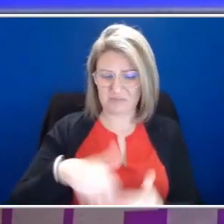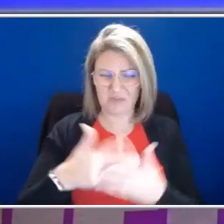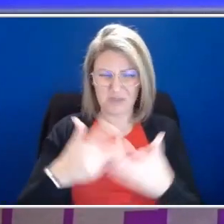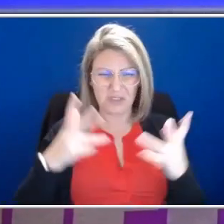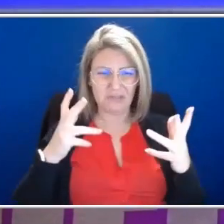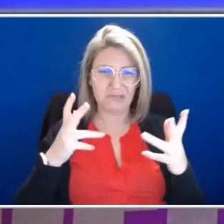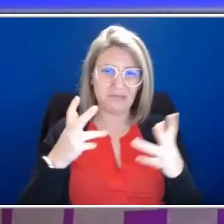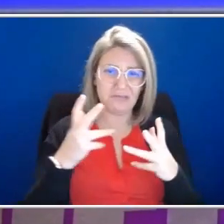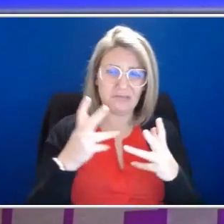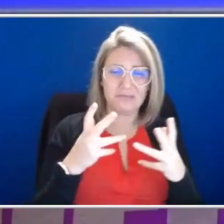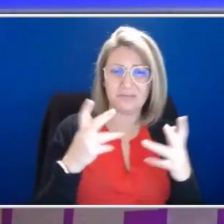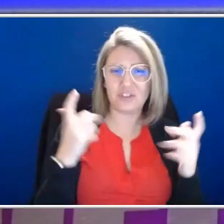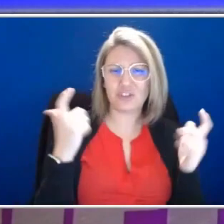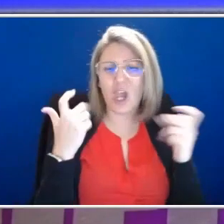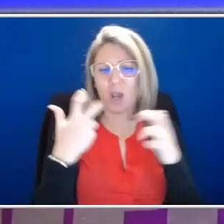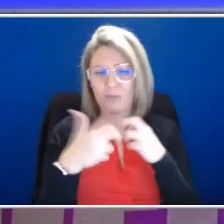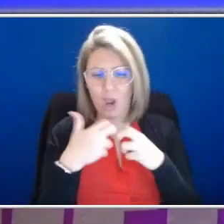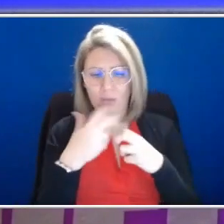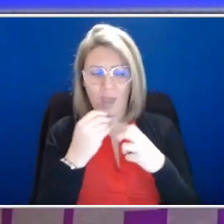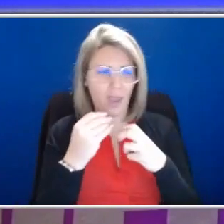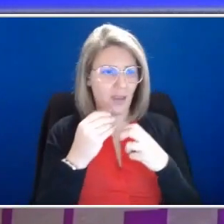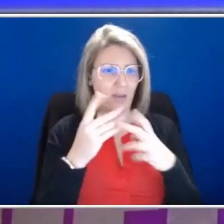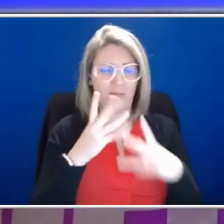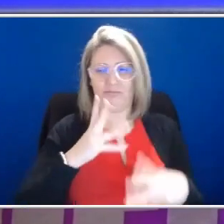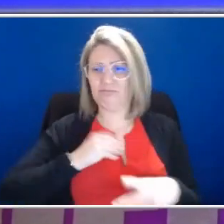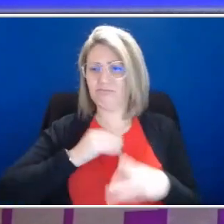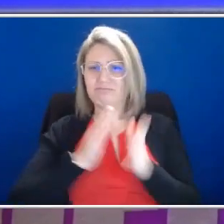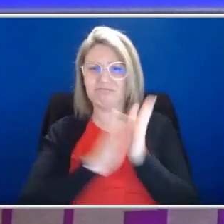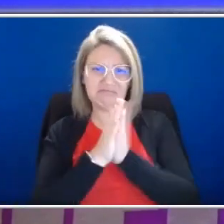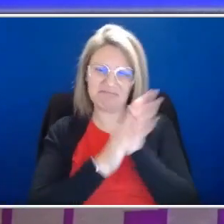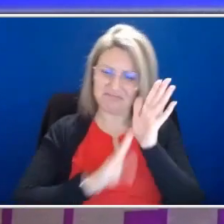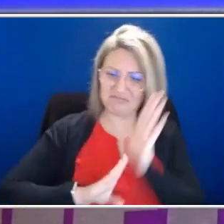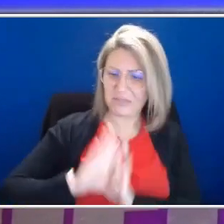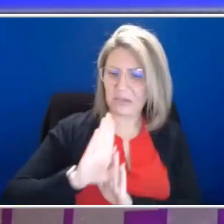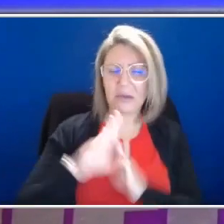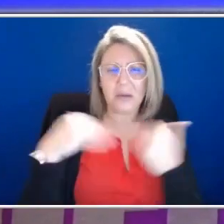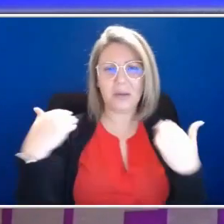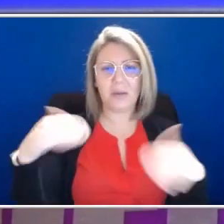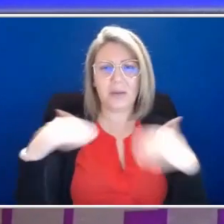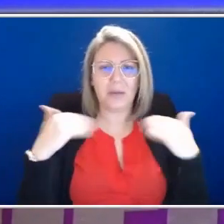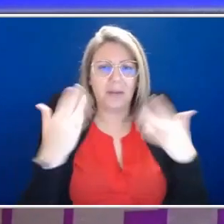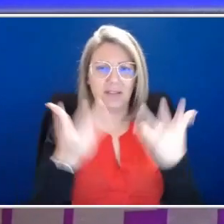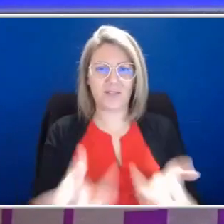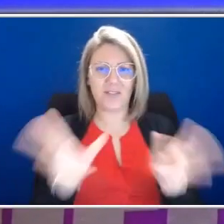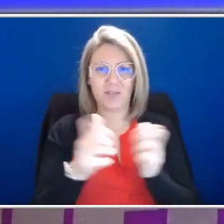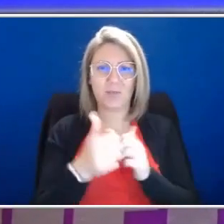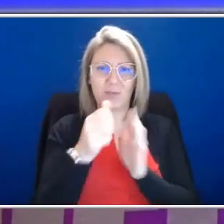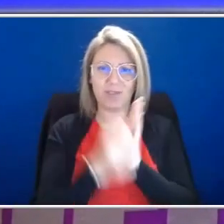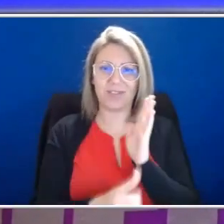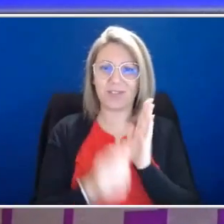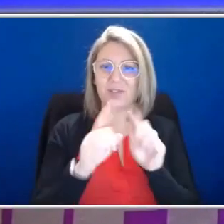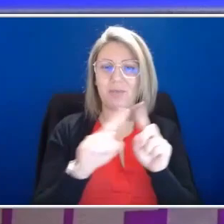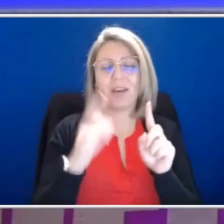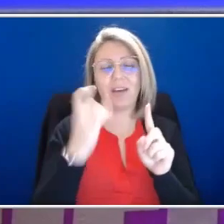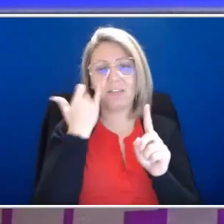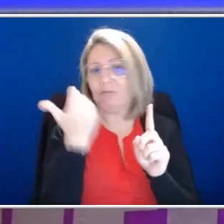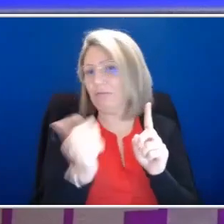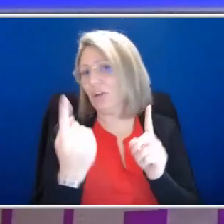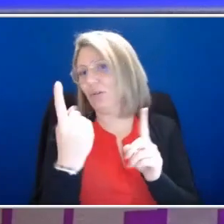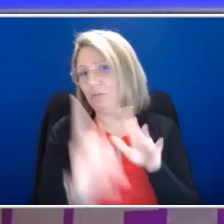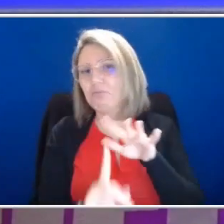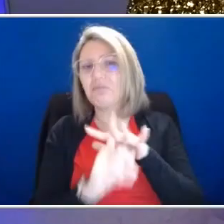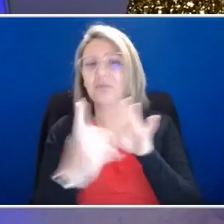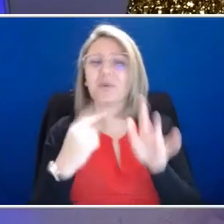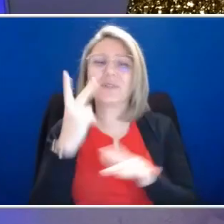ahead of him in stride and persevered. So he's done with surgery, but if anything ever comes up, of course, we would see him